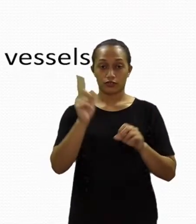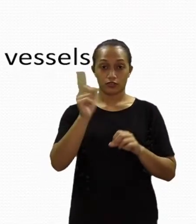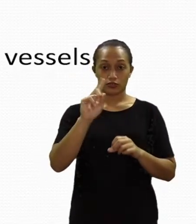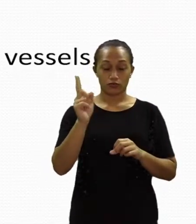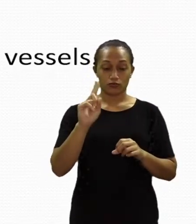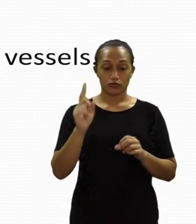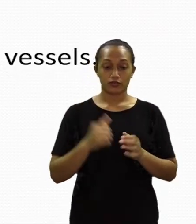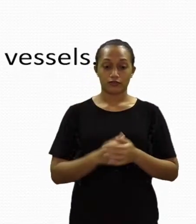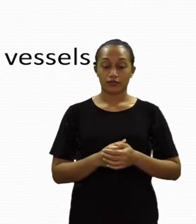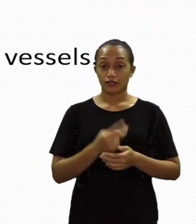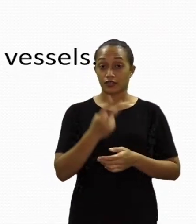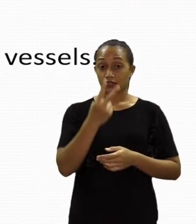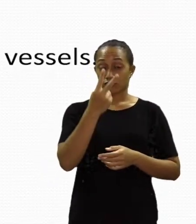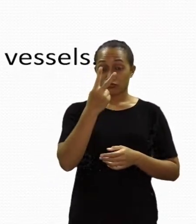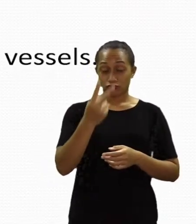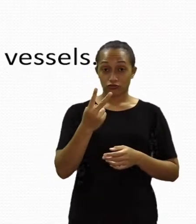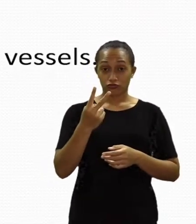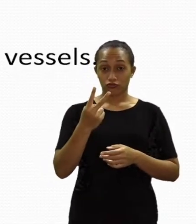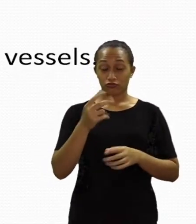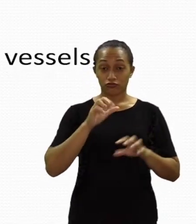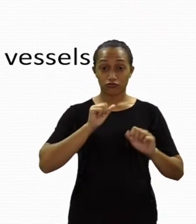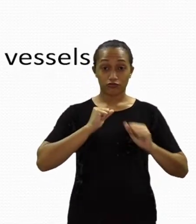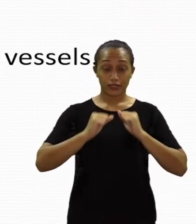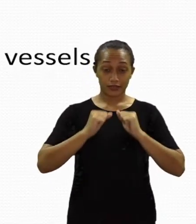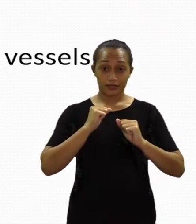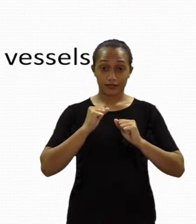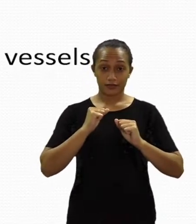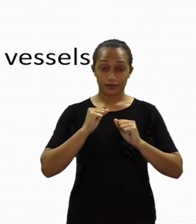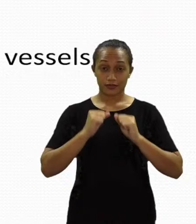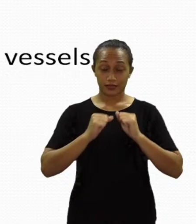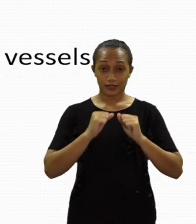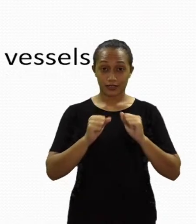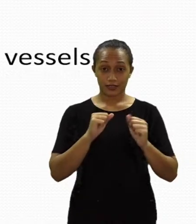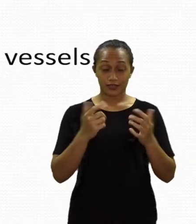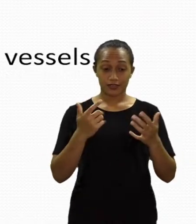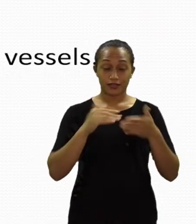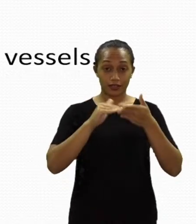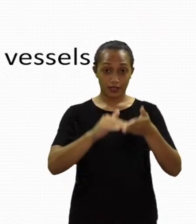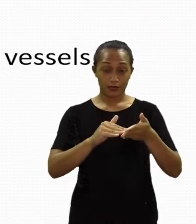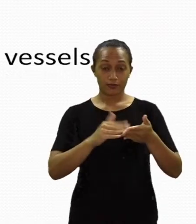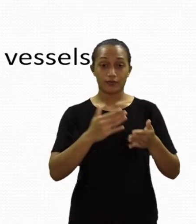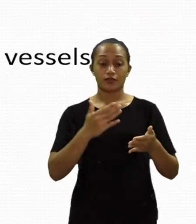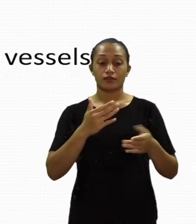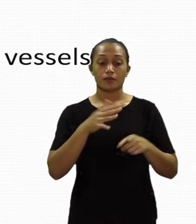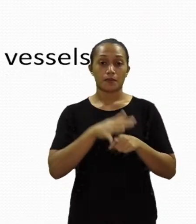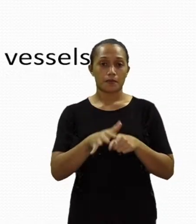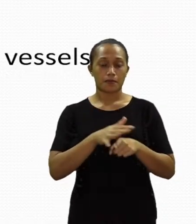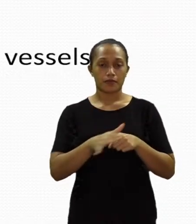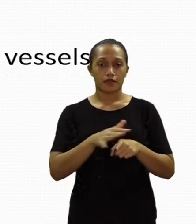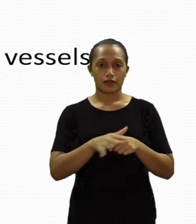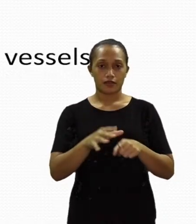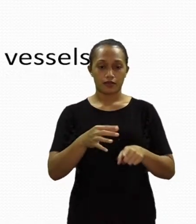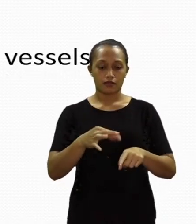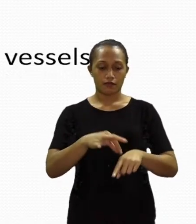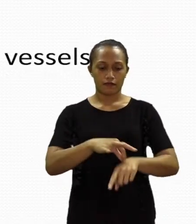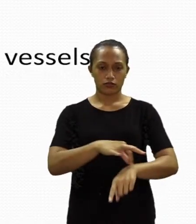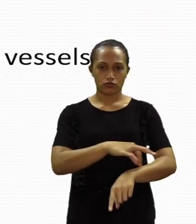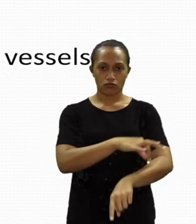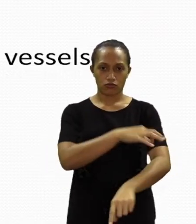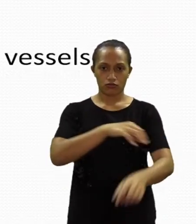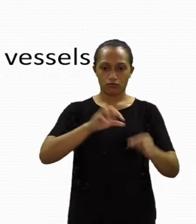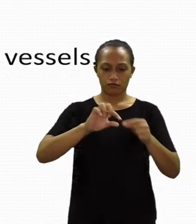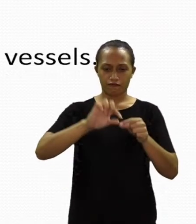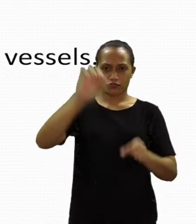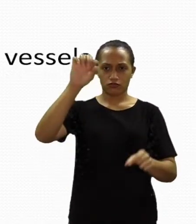is, state any two benefits of regular exercise to the blood vessels. State any two benefits of regular exercise to the blood